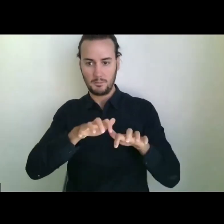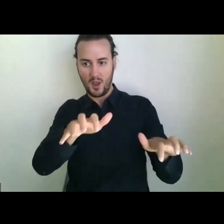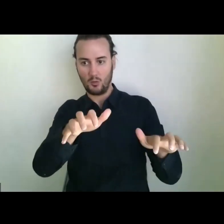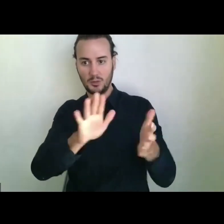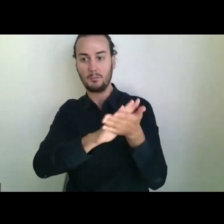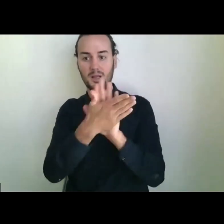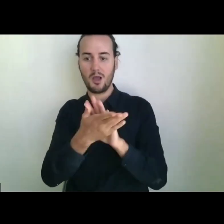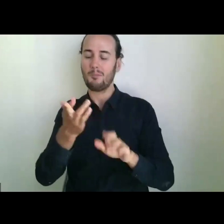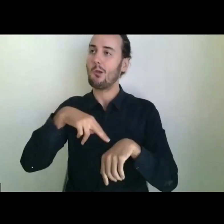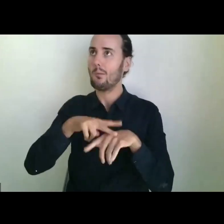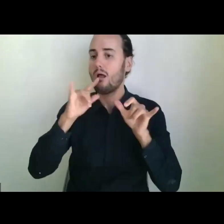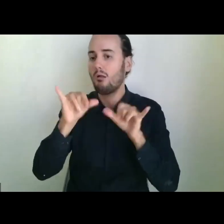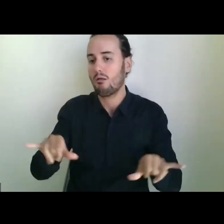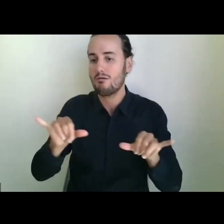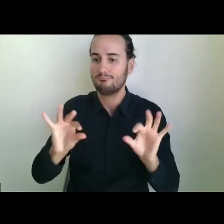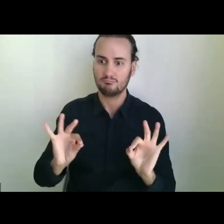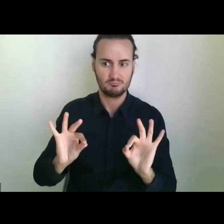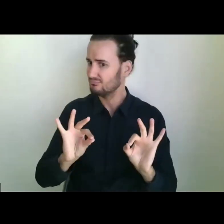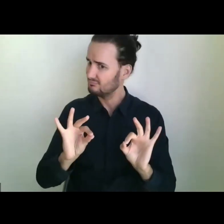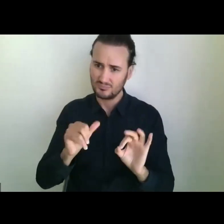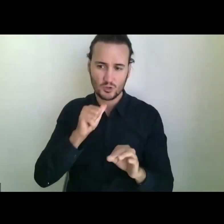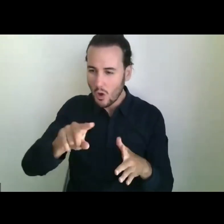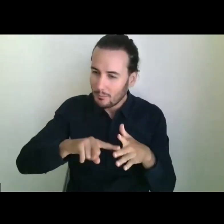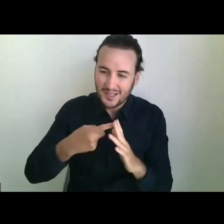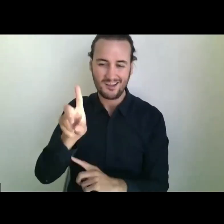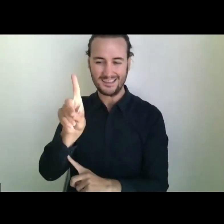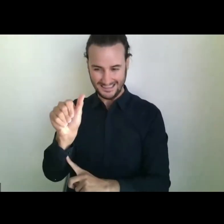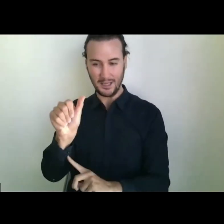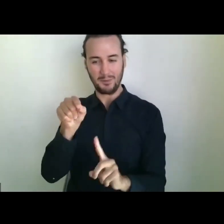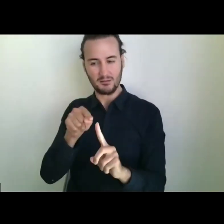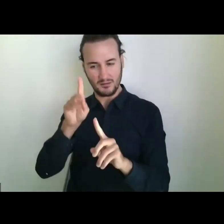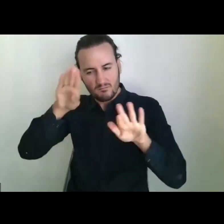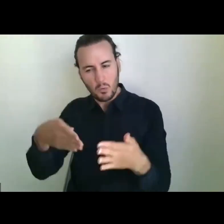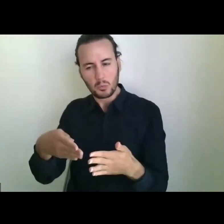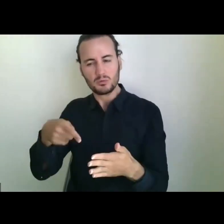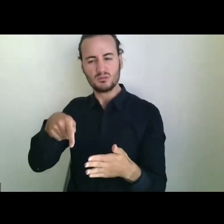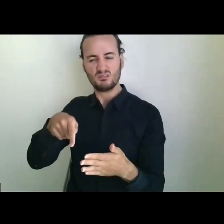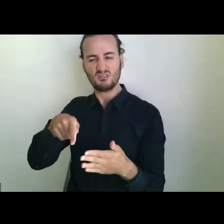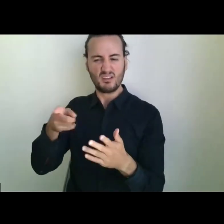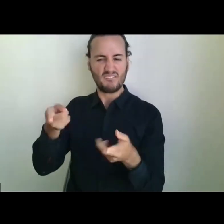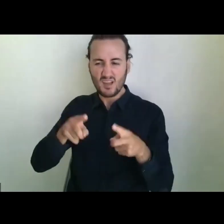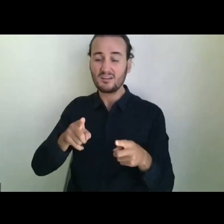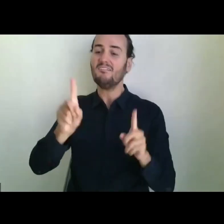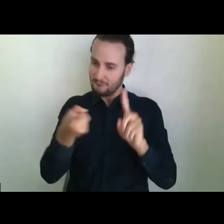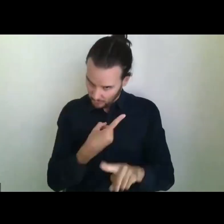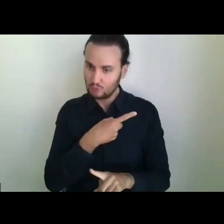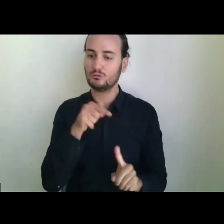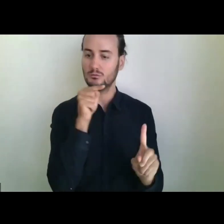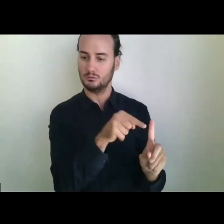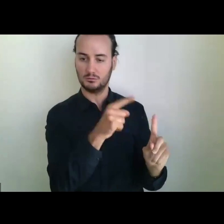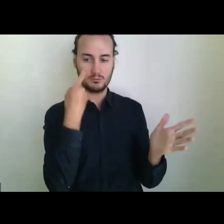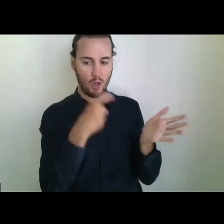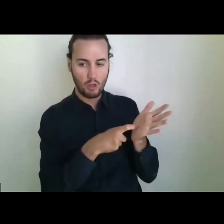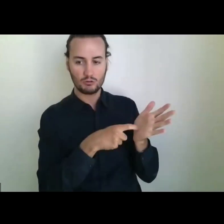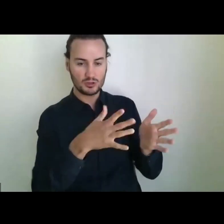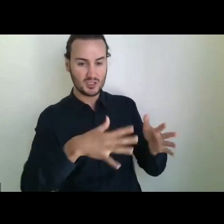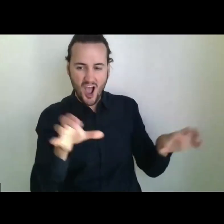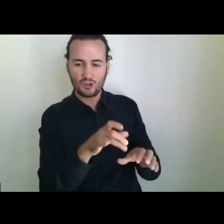not begin a disability-focused event without first acknowledging active genocide. Our liberation